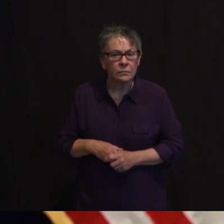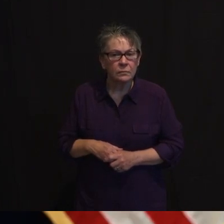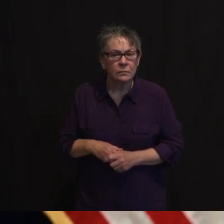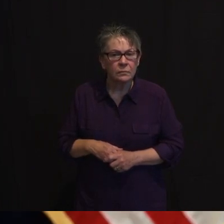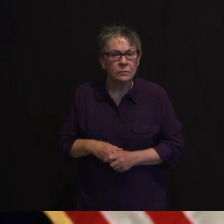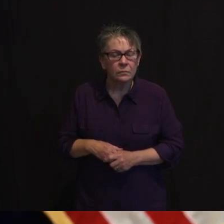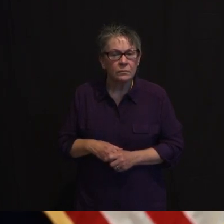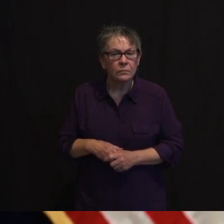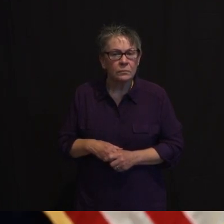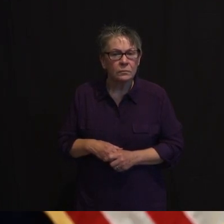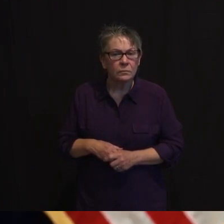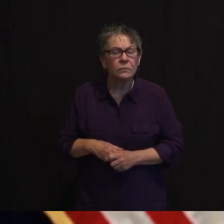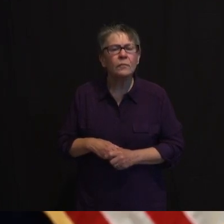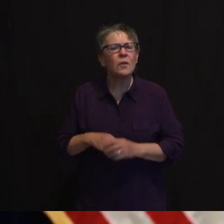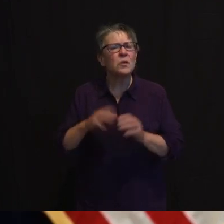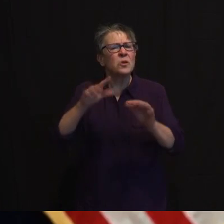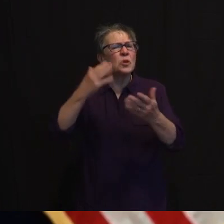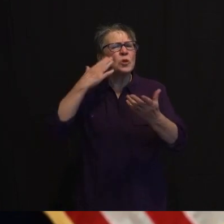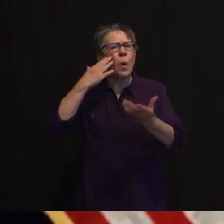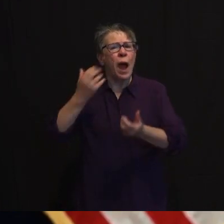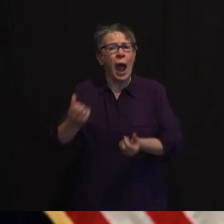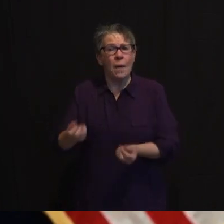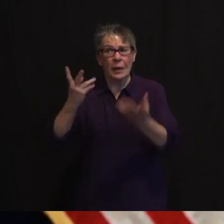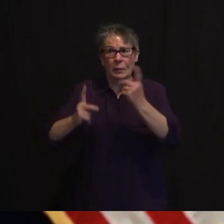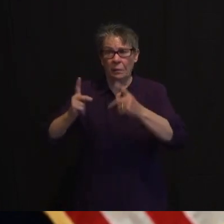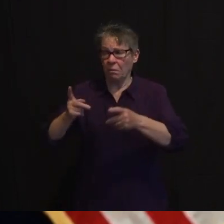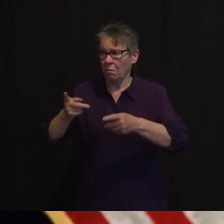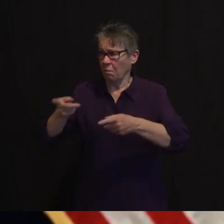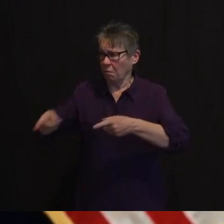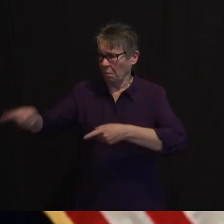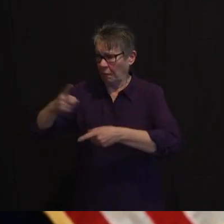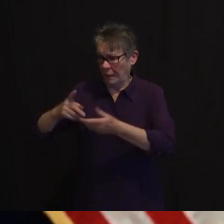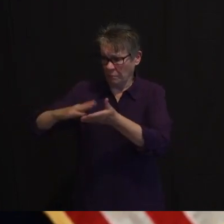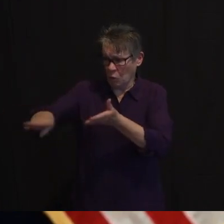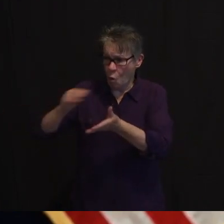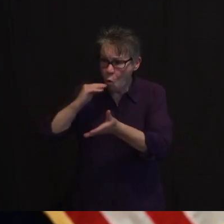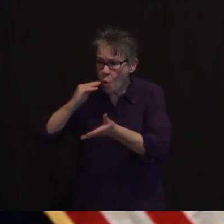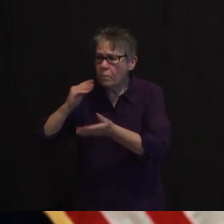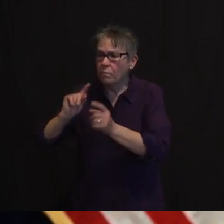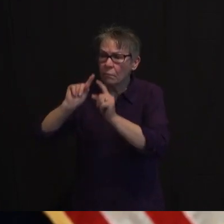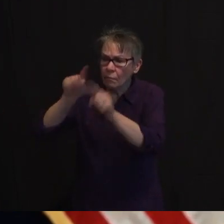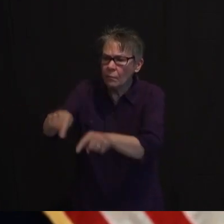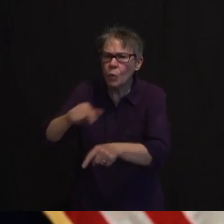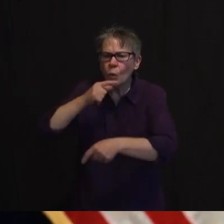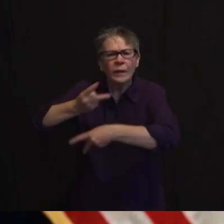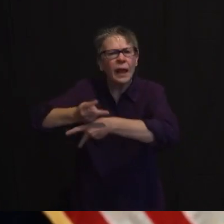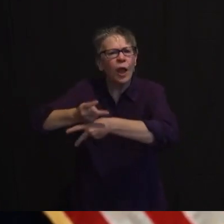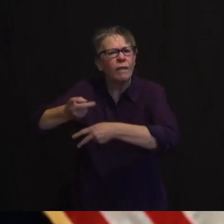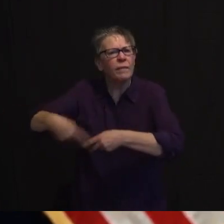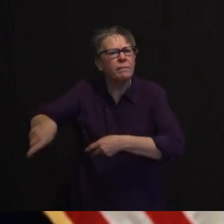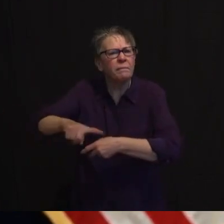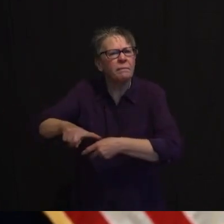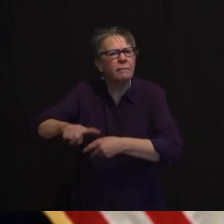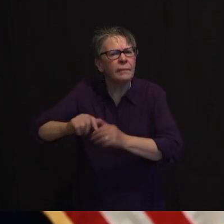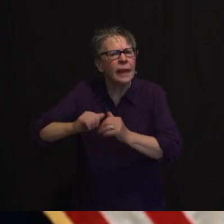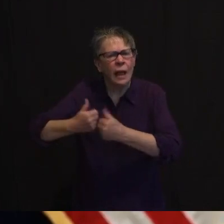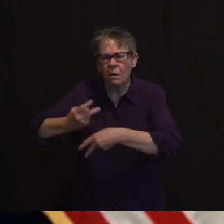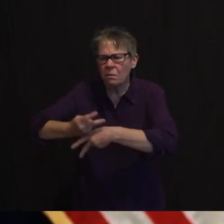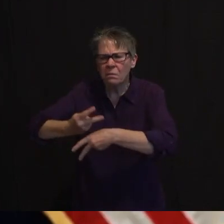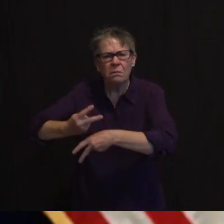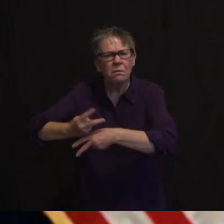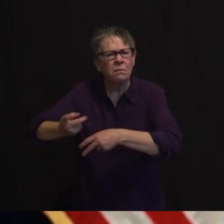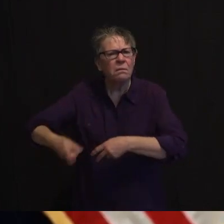people, recovered. So just double checking on that. Let me give a couple of high-level comments, Judy, and then you and Pat can